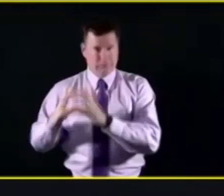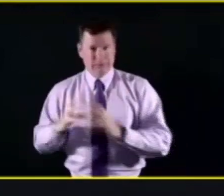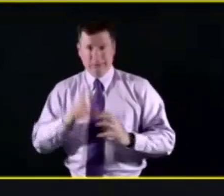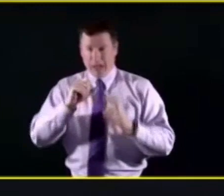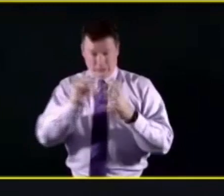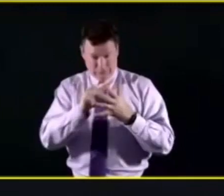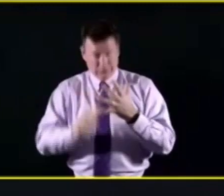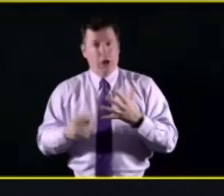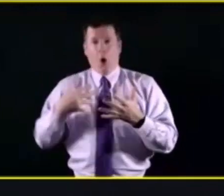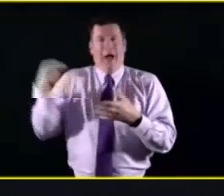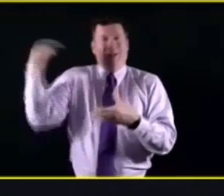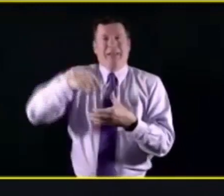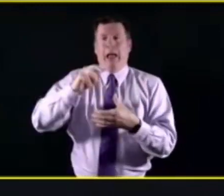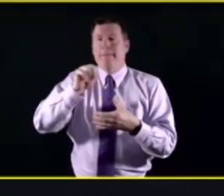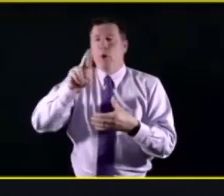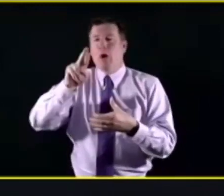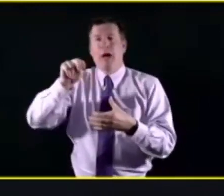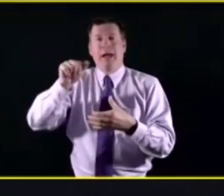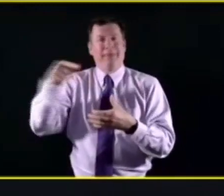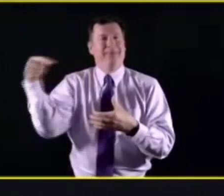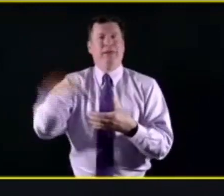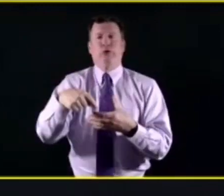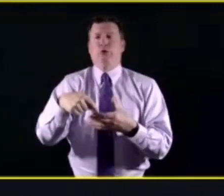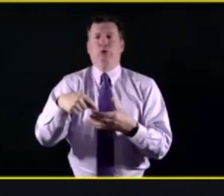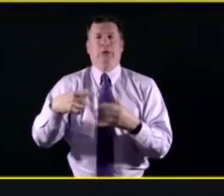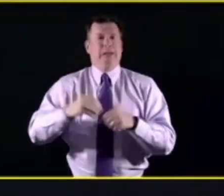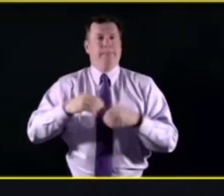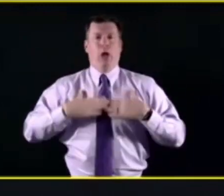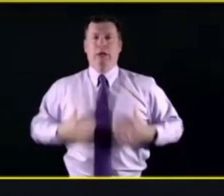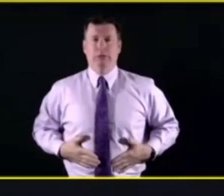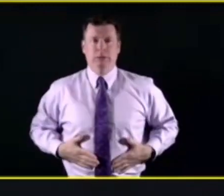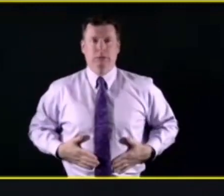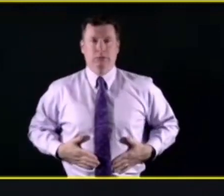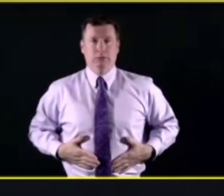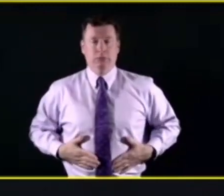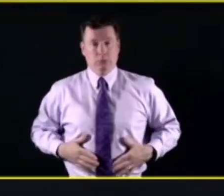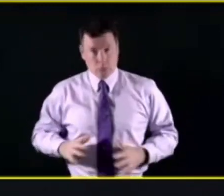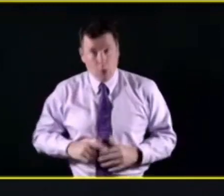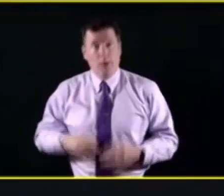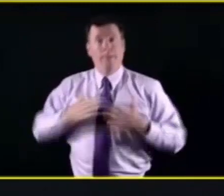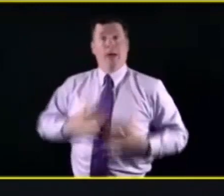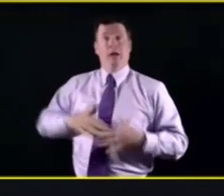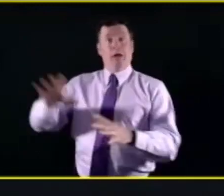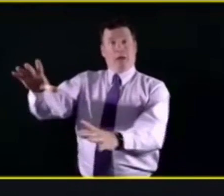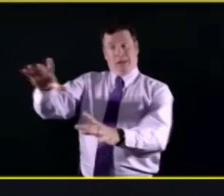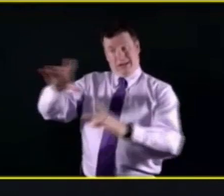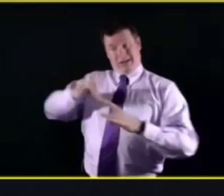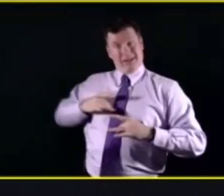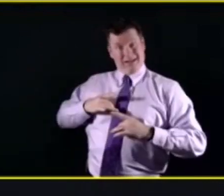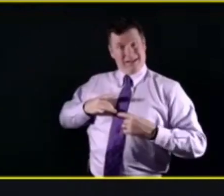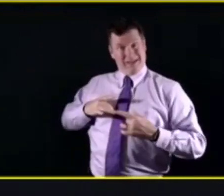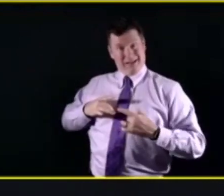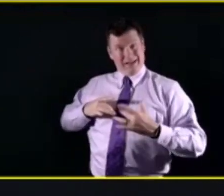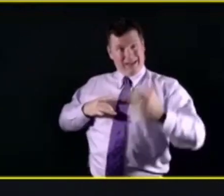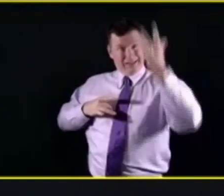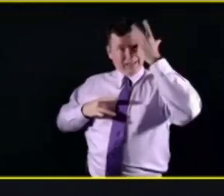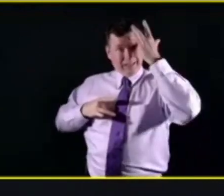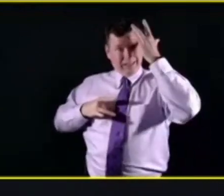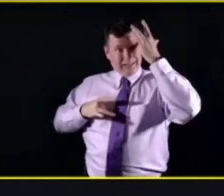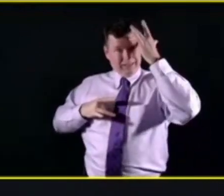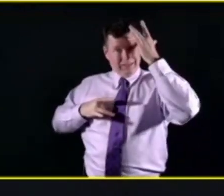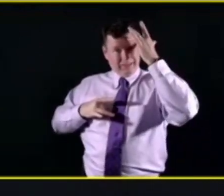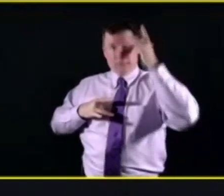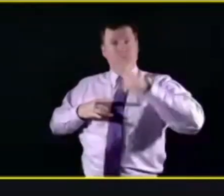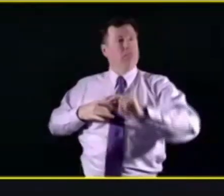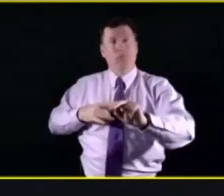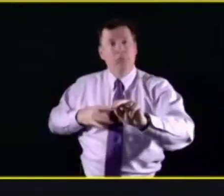deactivating it and getting rid of it in such a way that there really is a very limited risk for, say, side